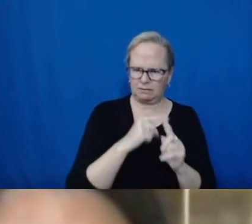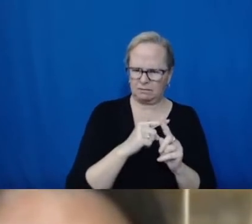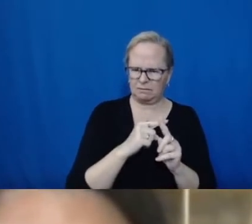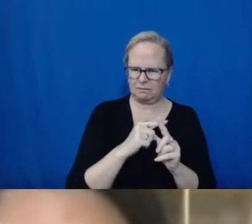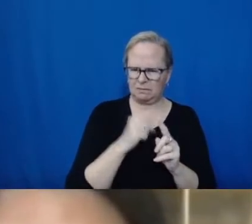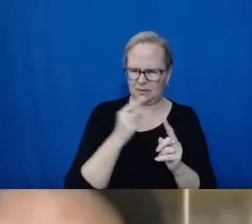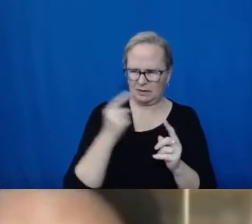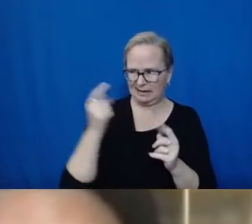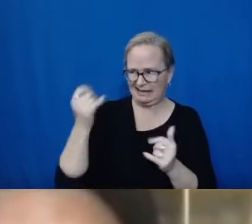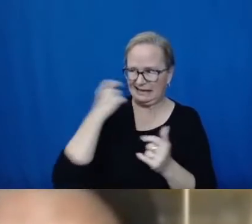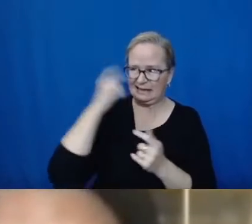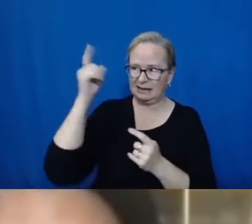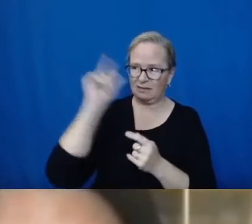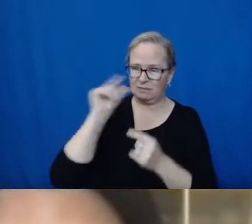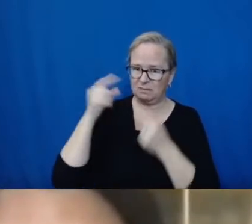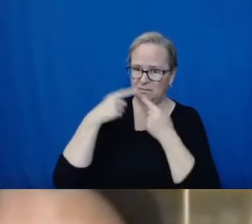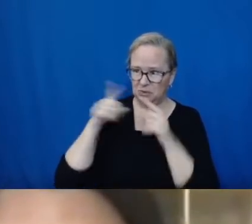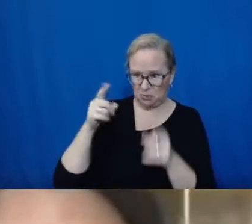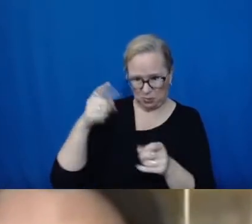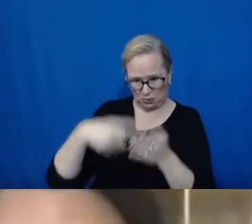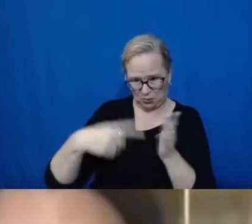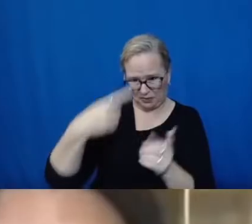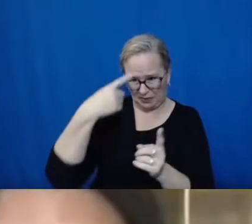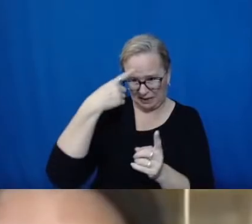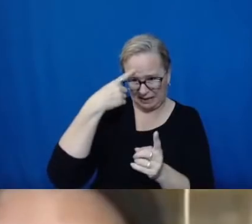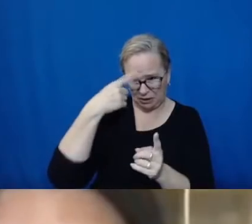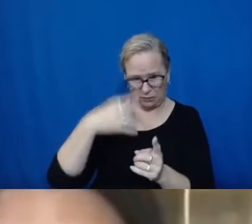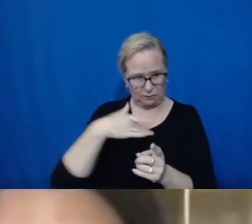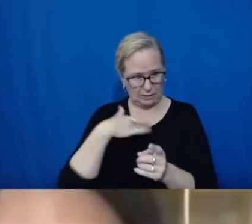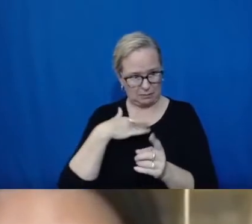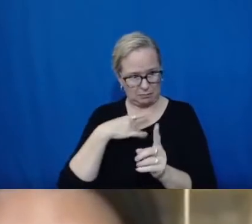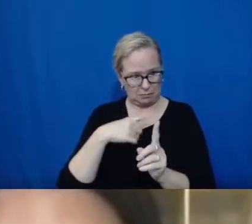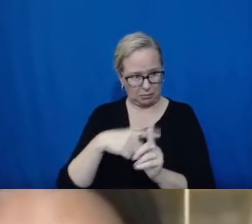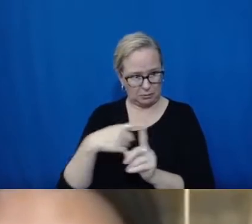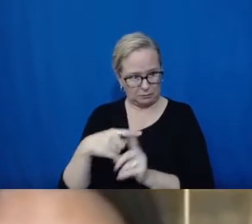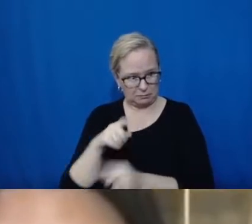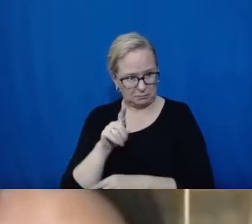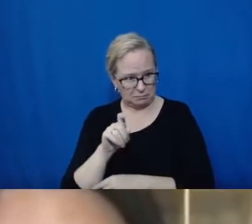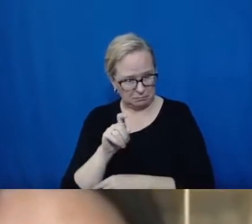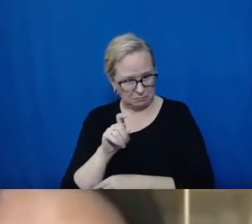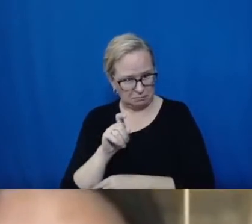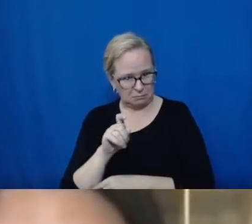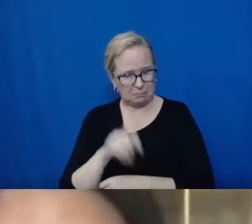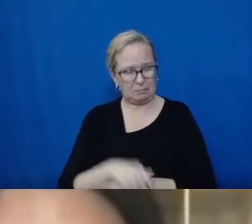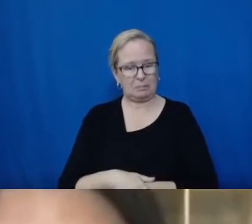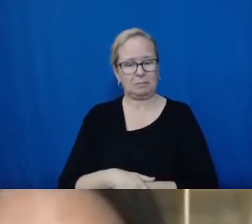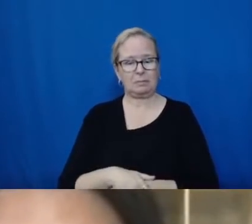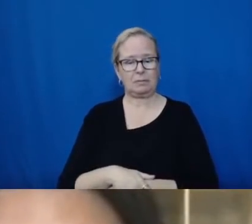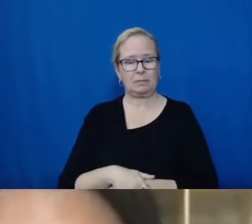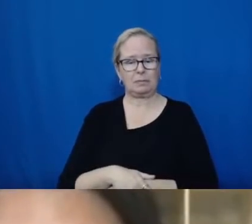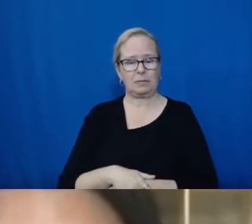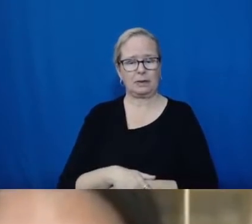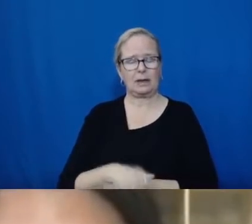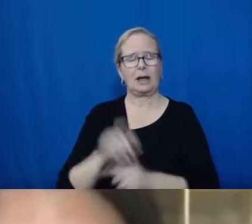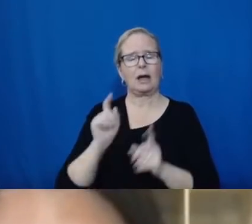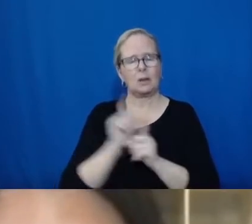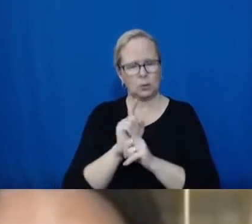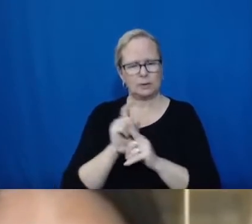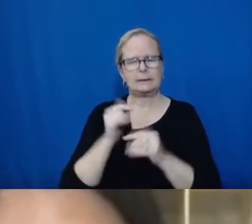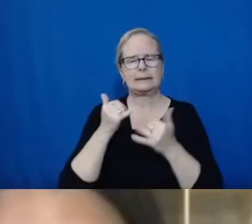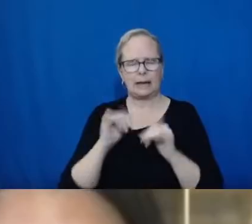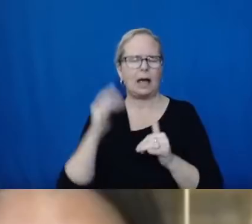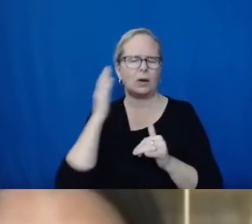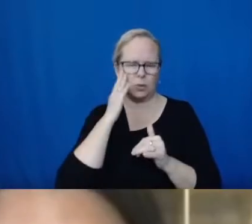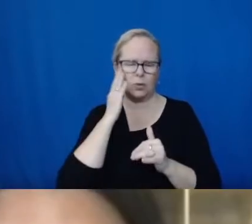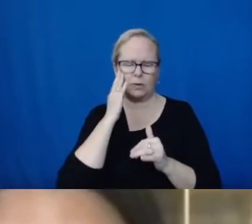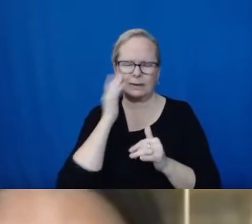happened today with the press release, or with the presser from the government, as well as still some room for growth.